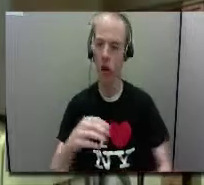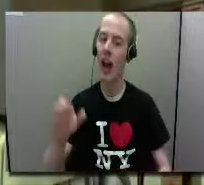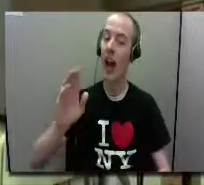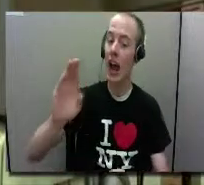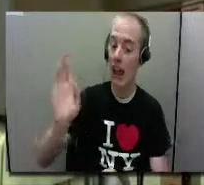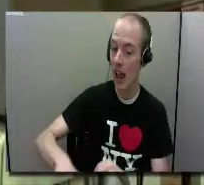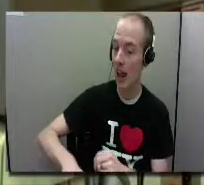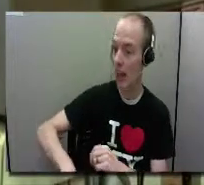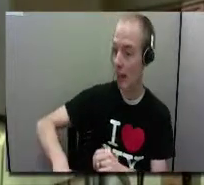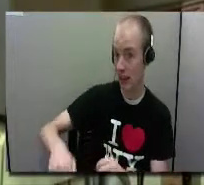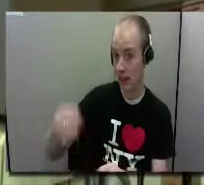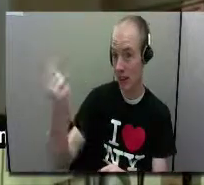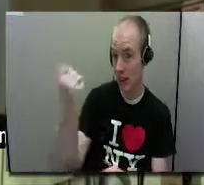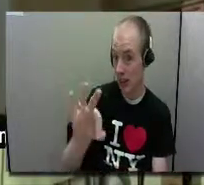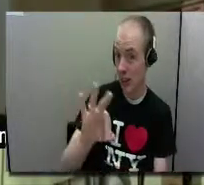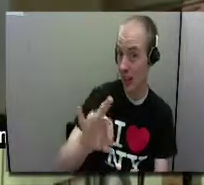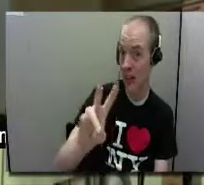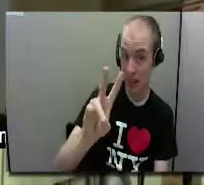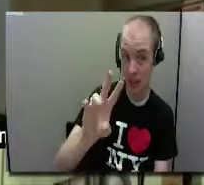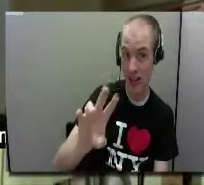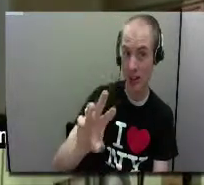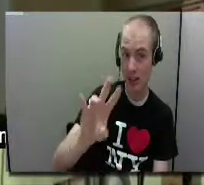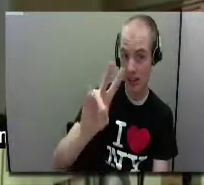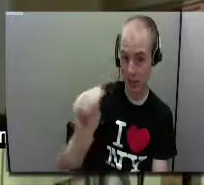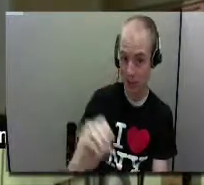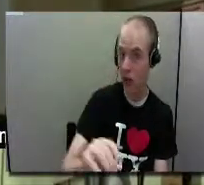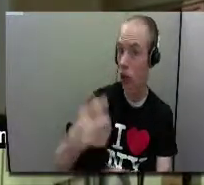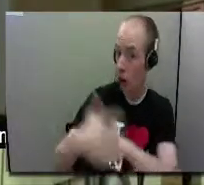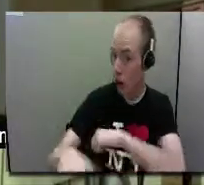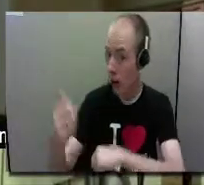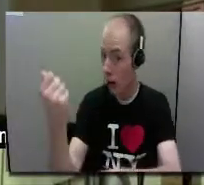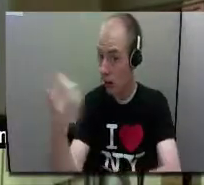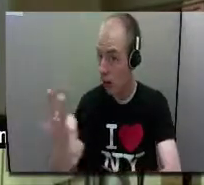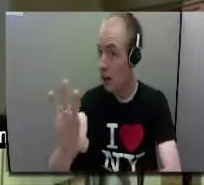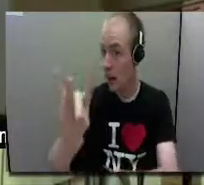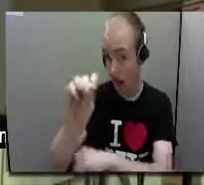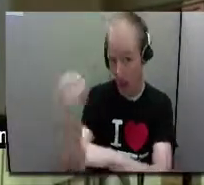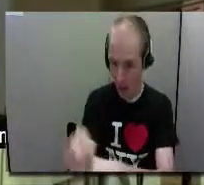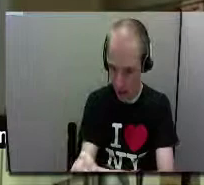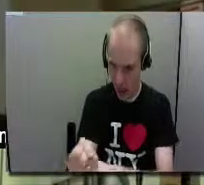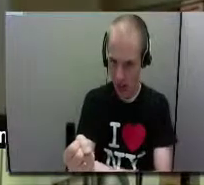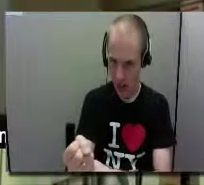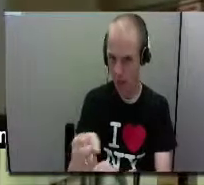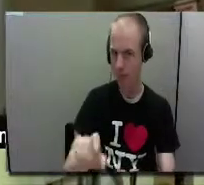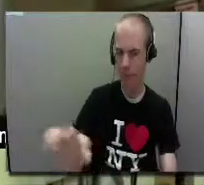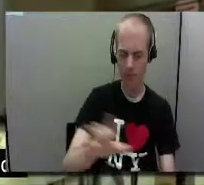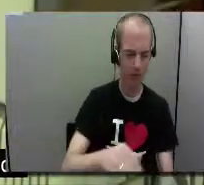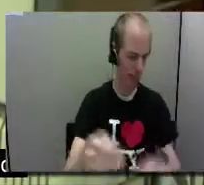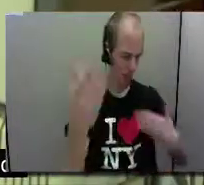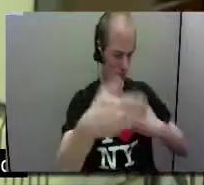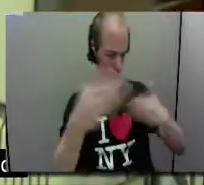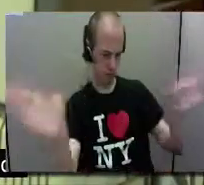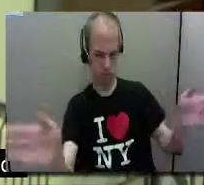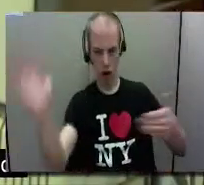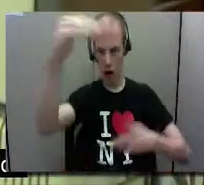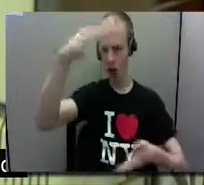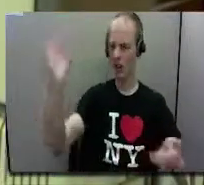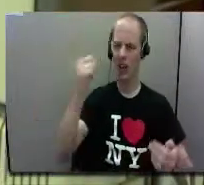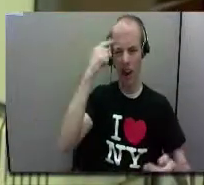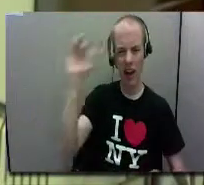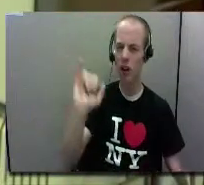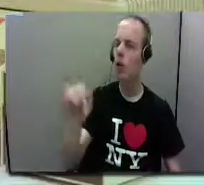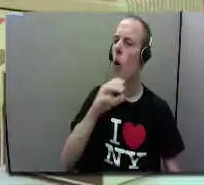80s. What do you think of it just from looking at it? Kind of like those old televisions that are like very boxy. Go ahead, turn it